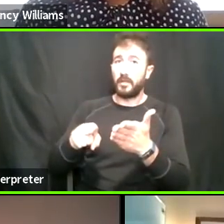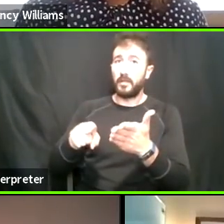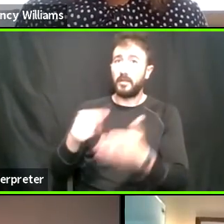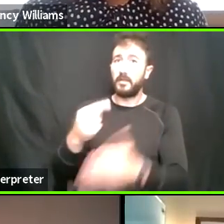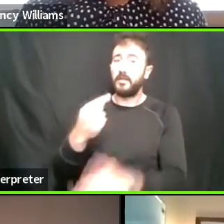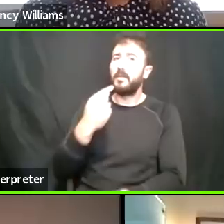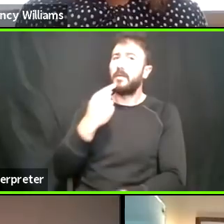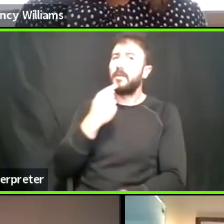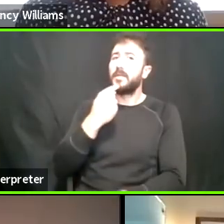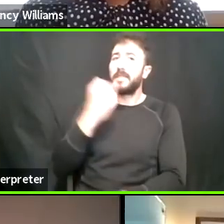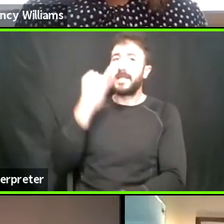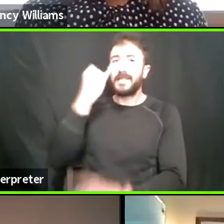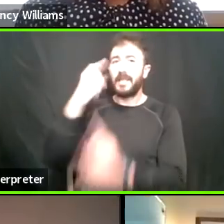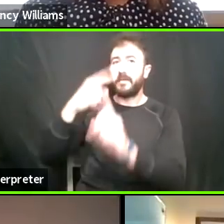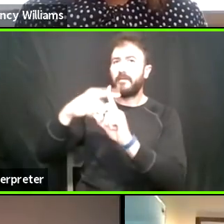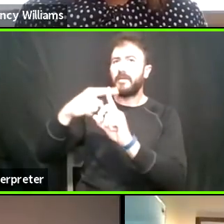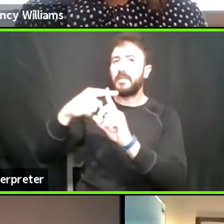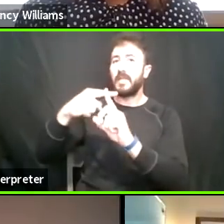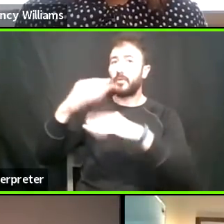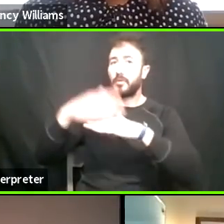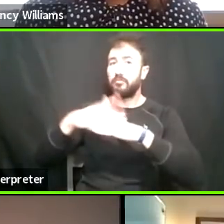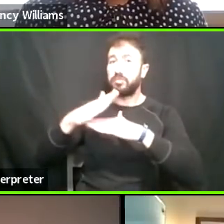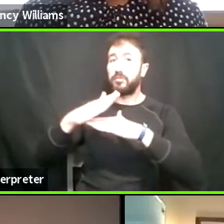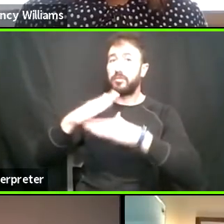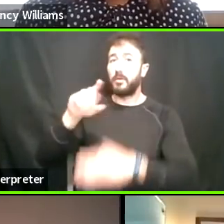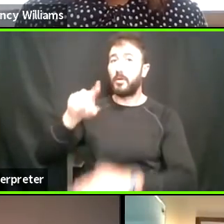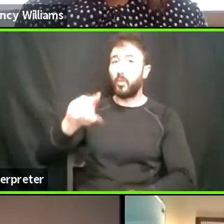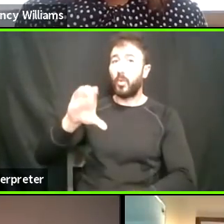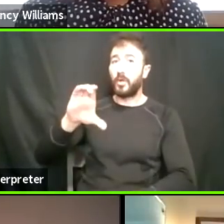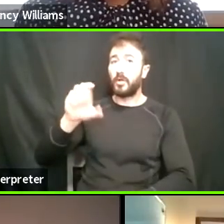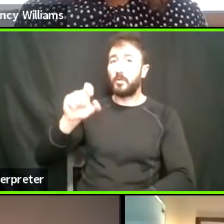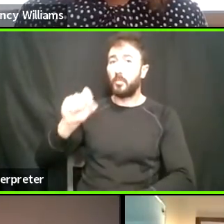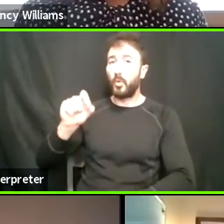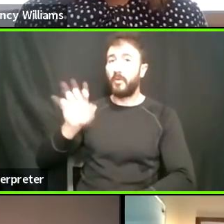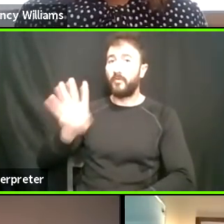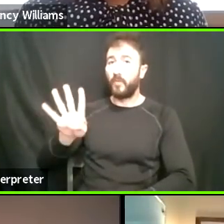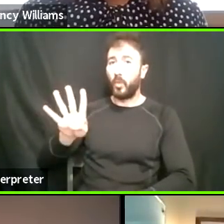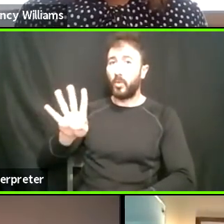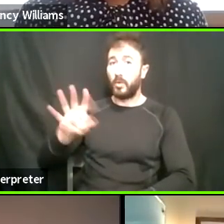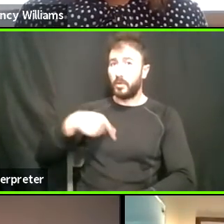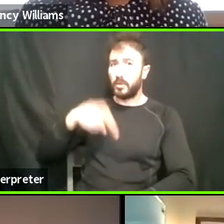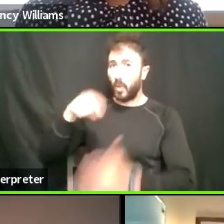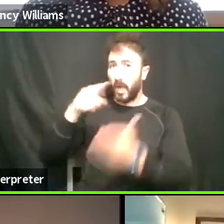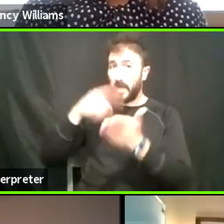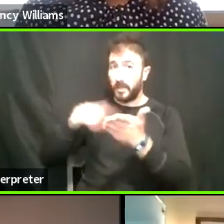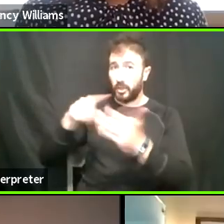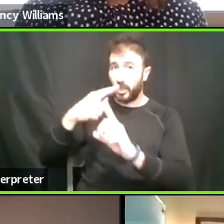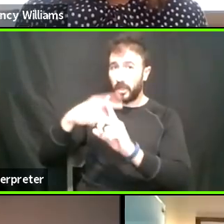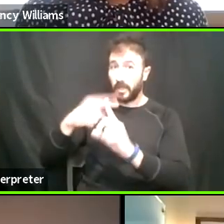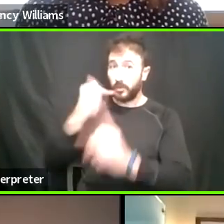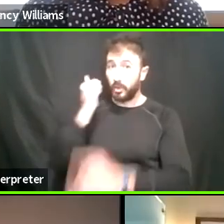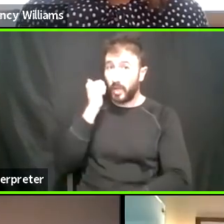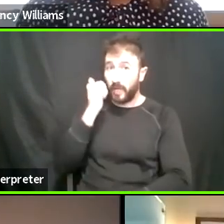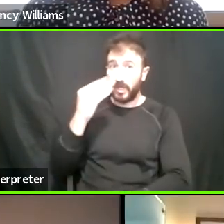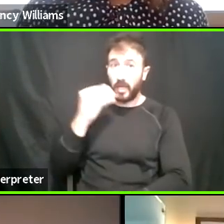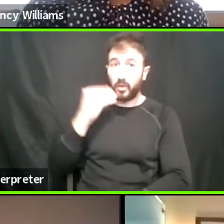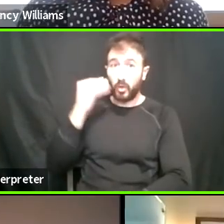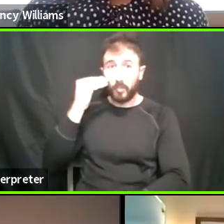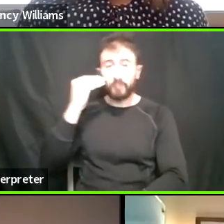had a temperature over 100.4?" Do I have to take my temperature every day at home? Yes,